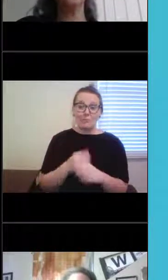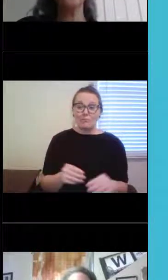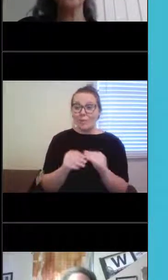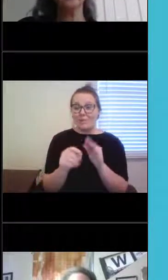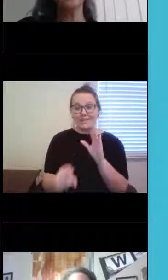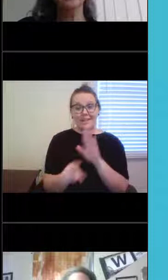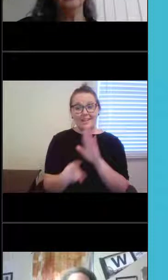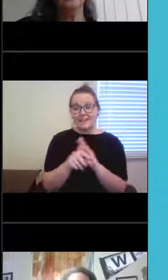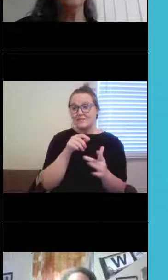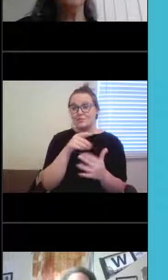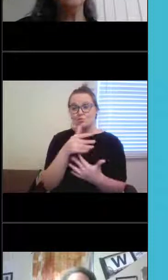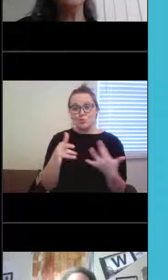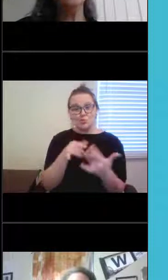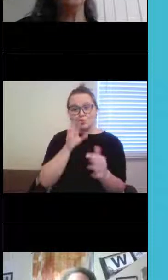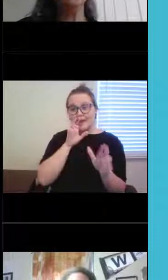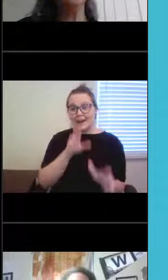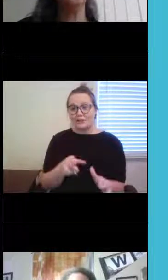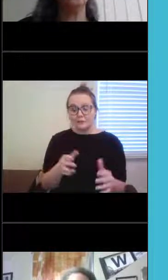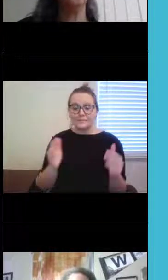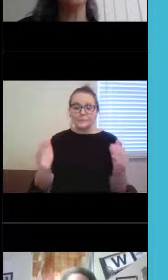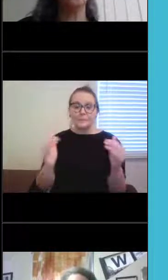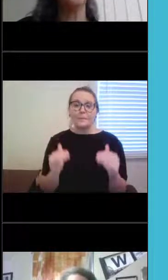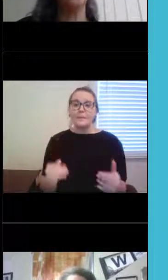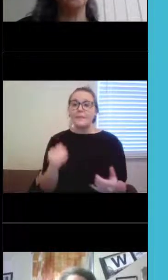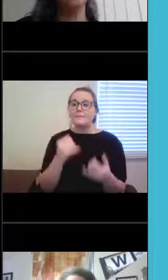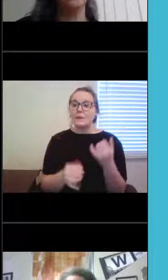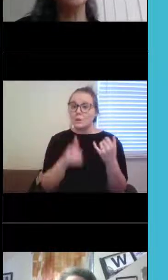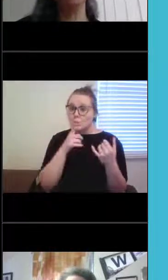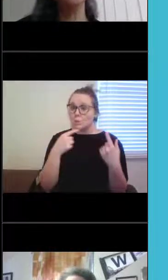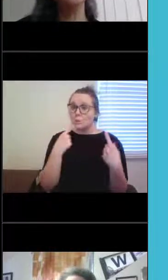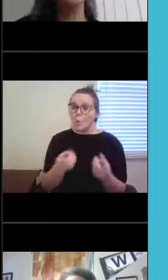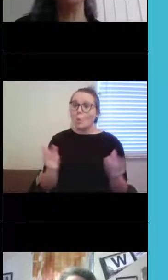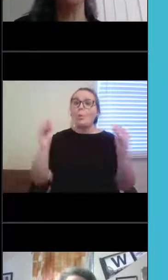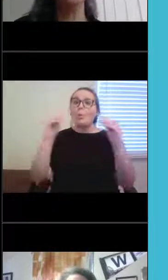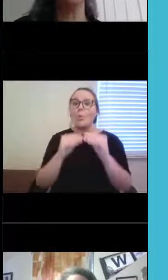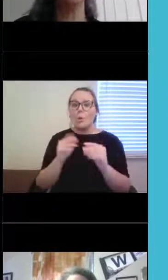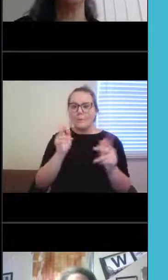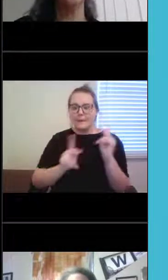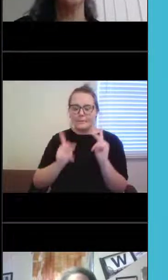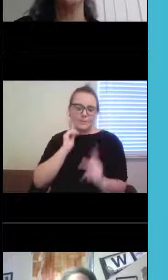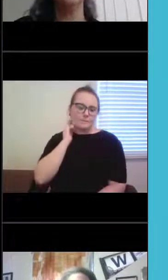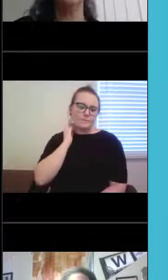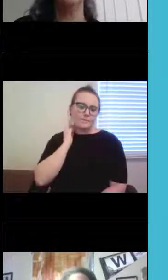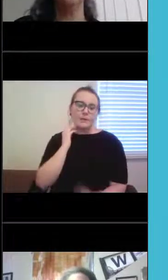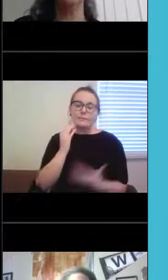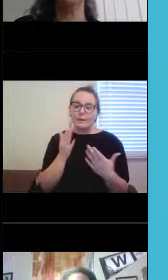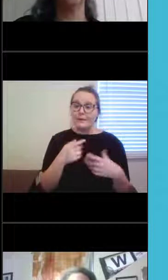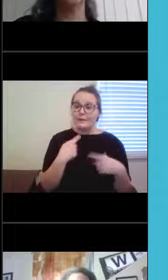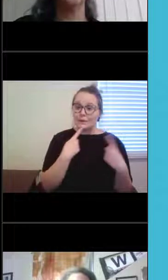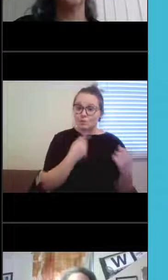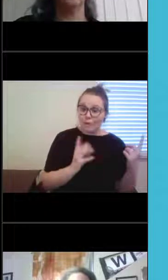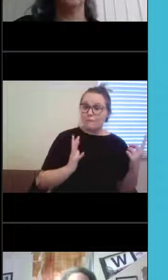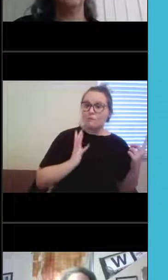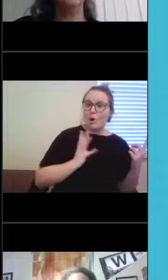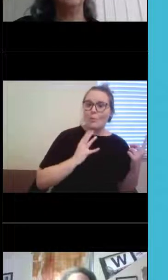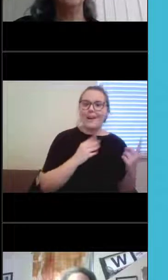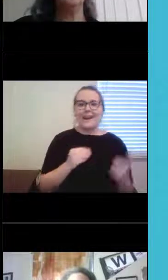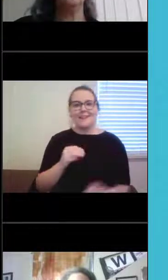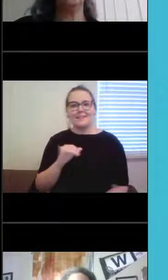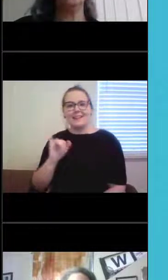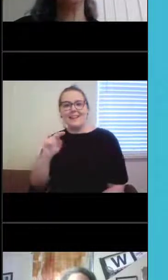reactions. And finally, those who've told more people, and in particular who've told both formal and informal